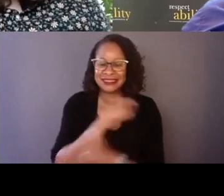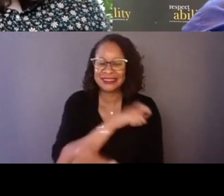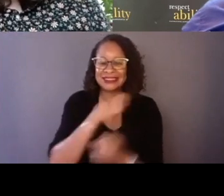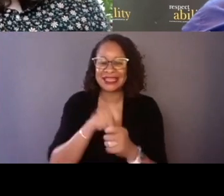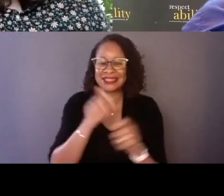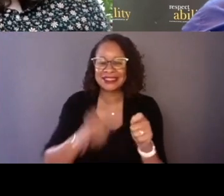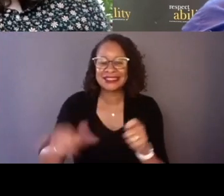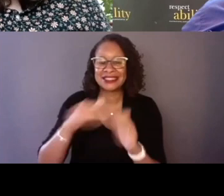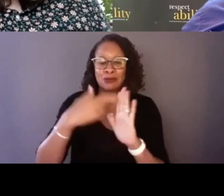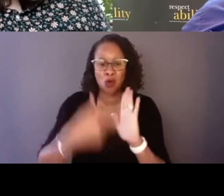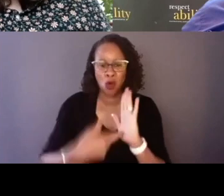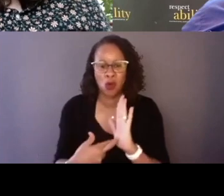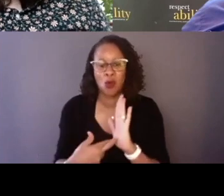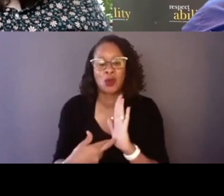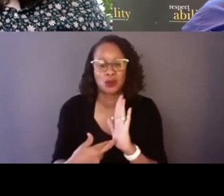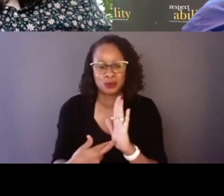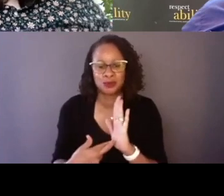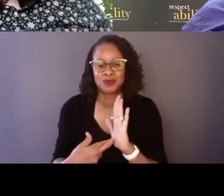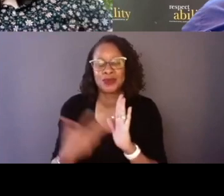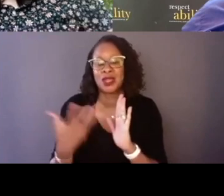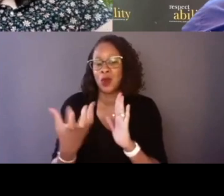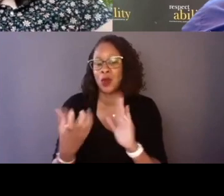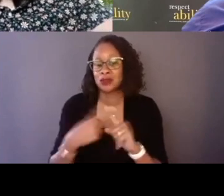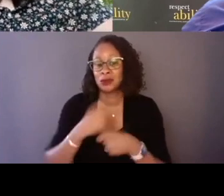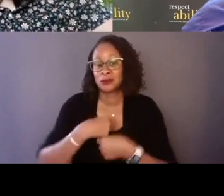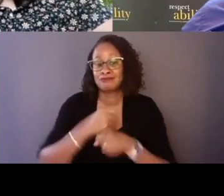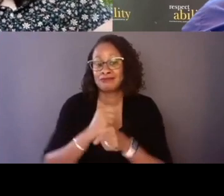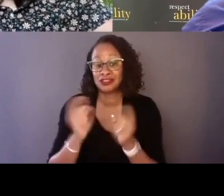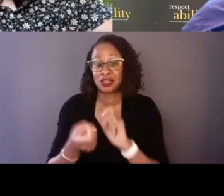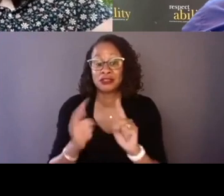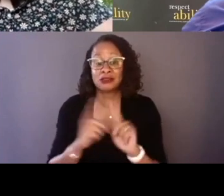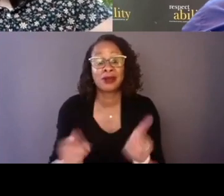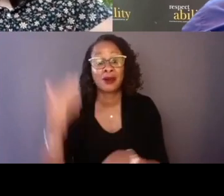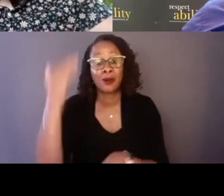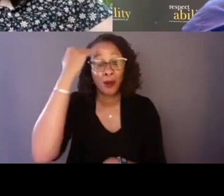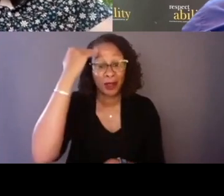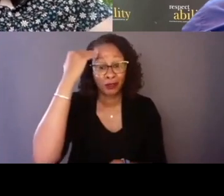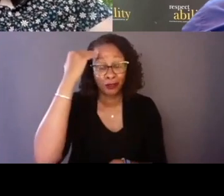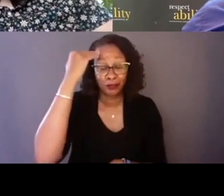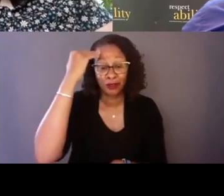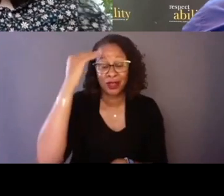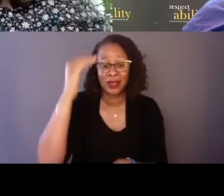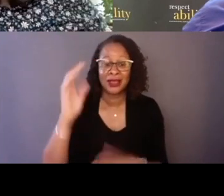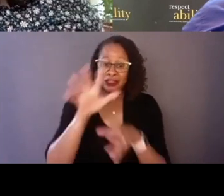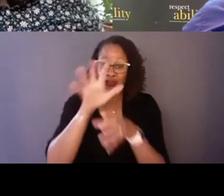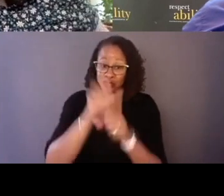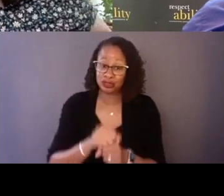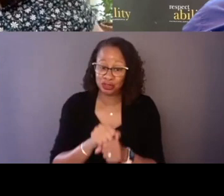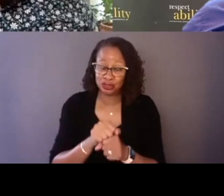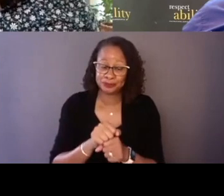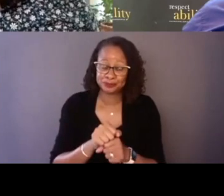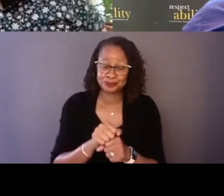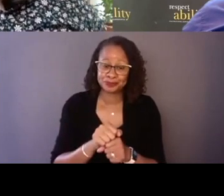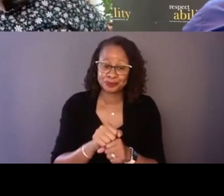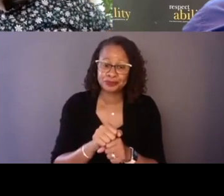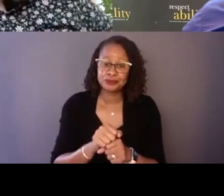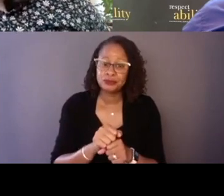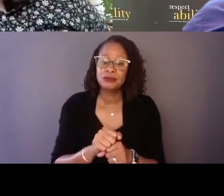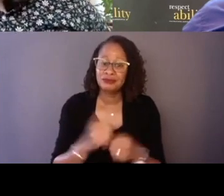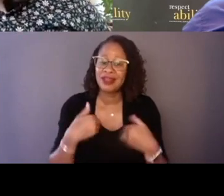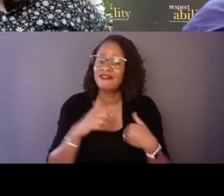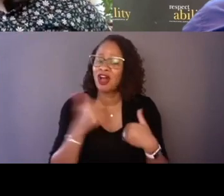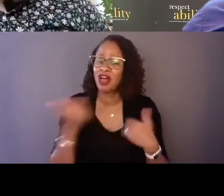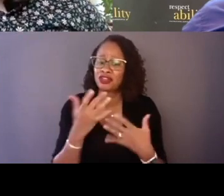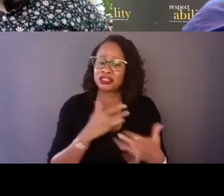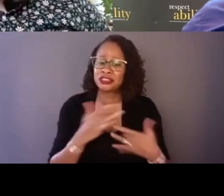that role, wanting to make change, but aware that positionally there are other considerations